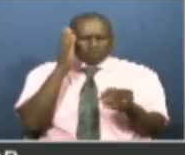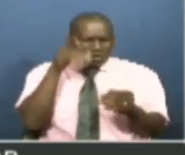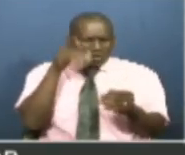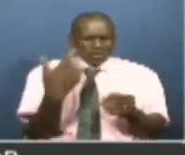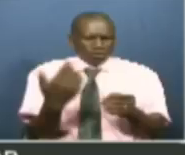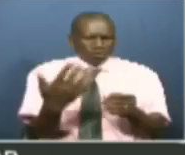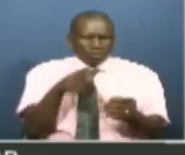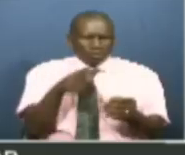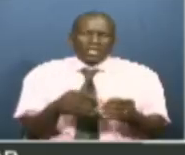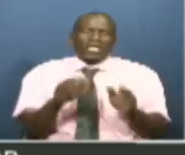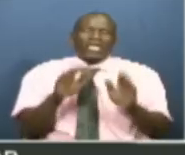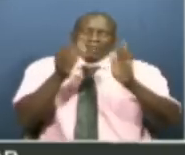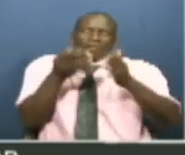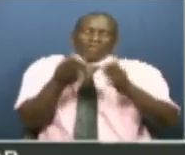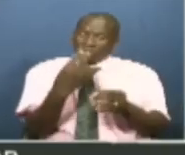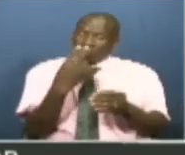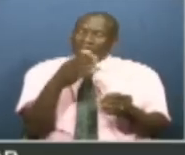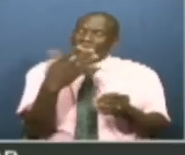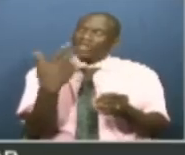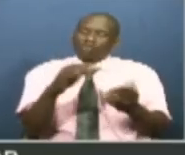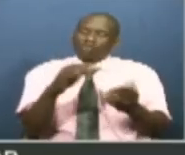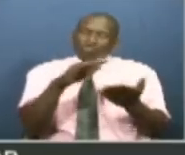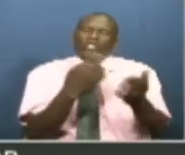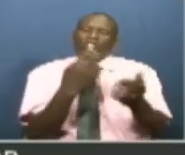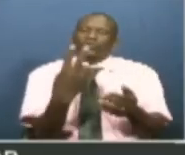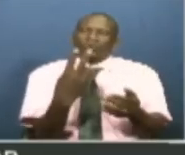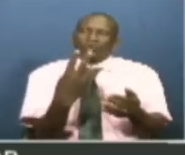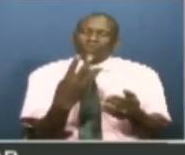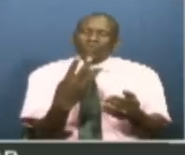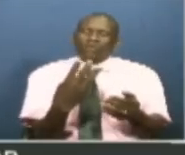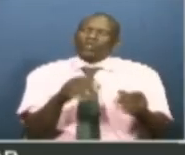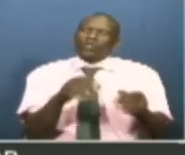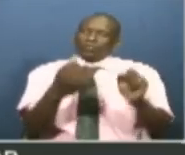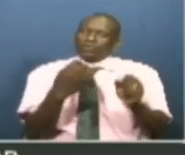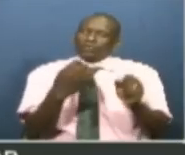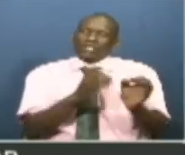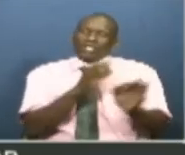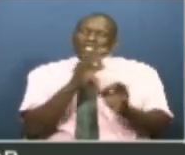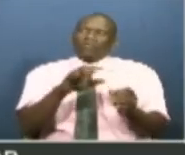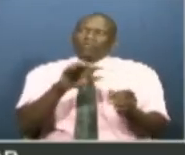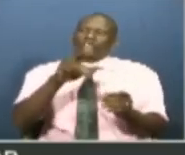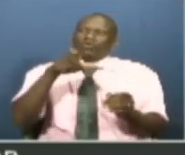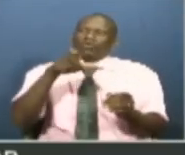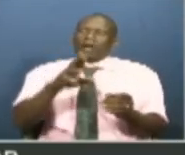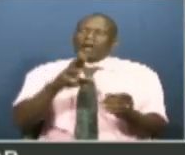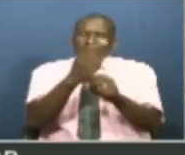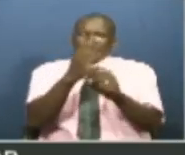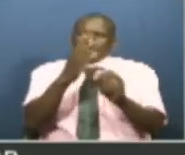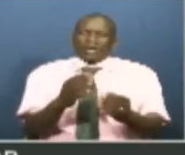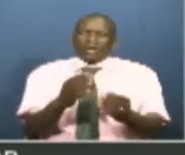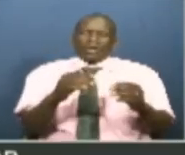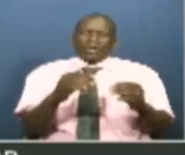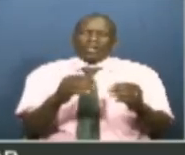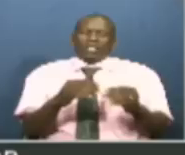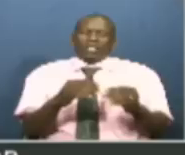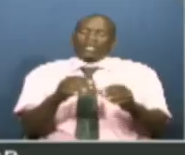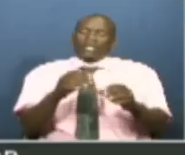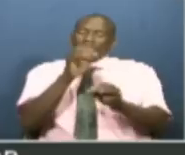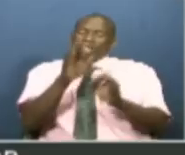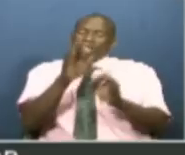document on page 2 is, if you're a super user in such